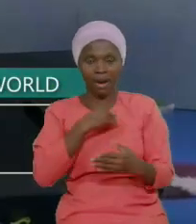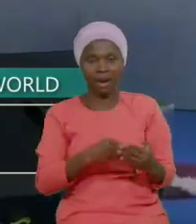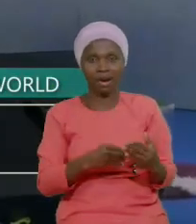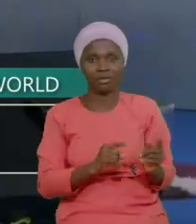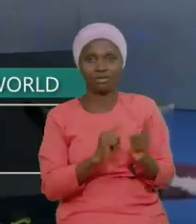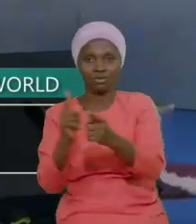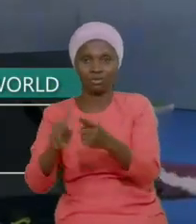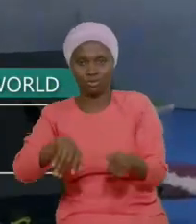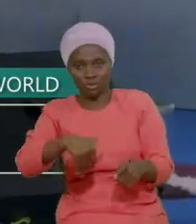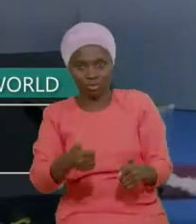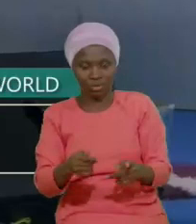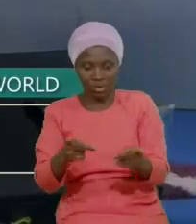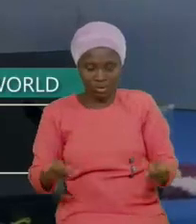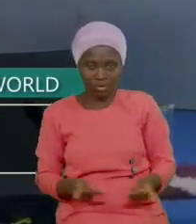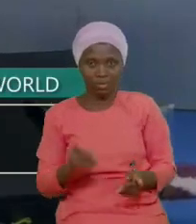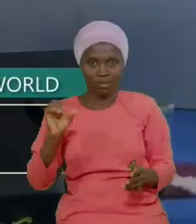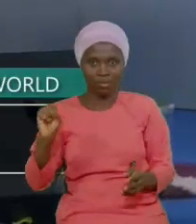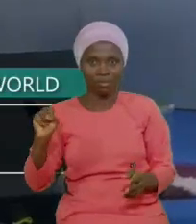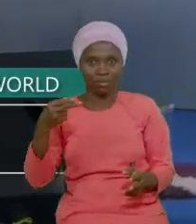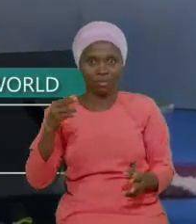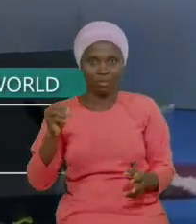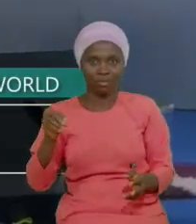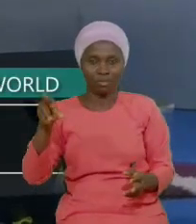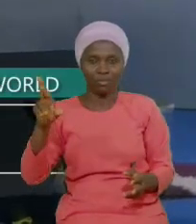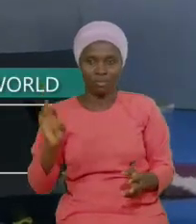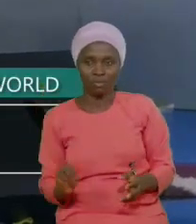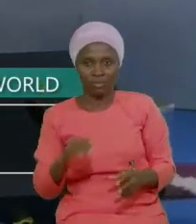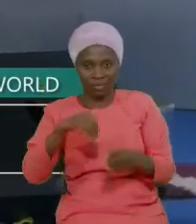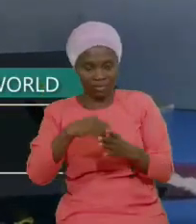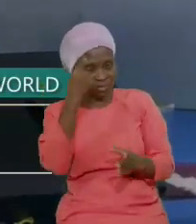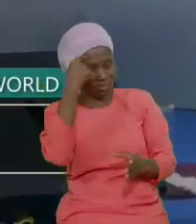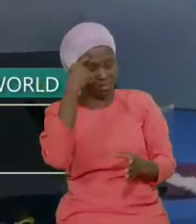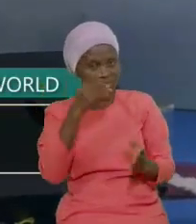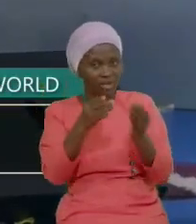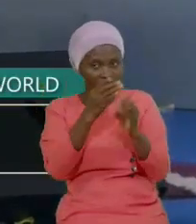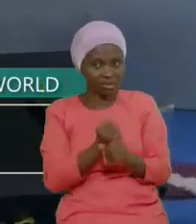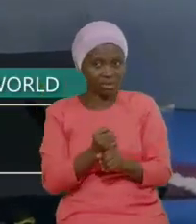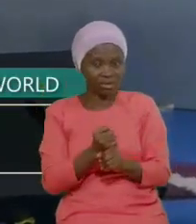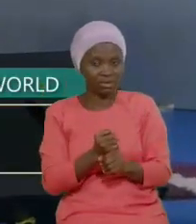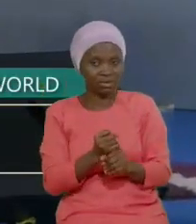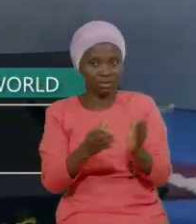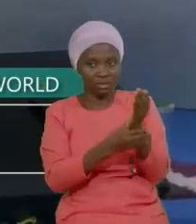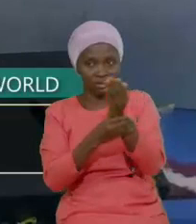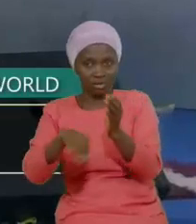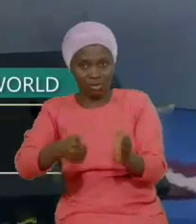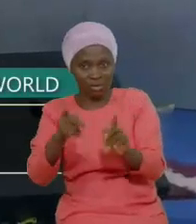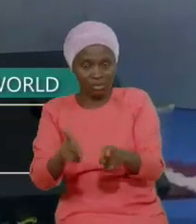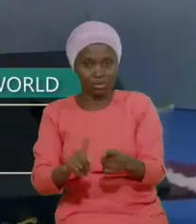shore. In his mind, he was taking the other one to the shore.